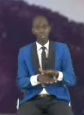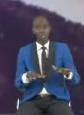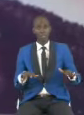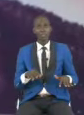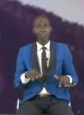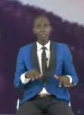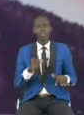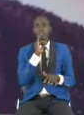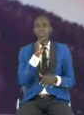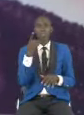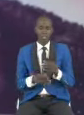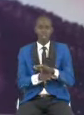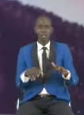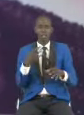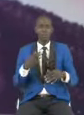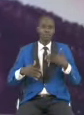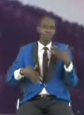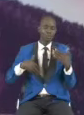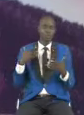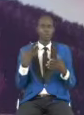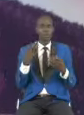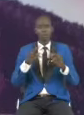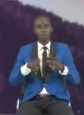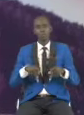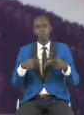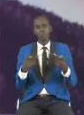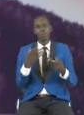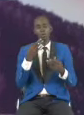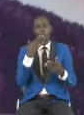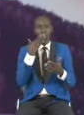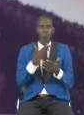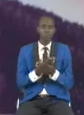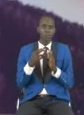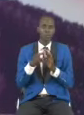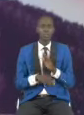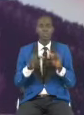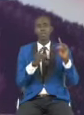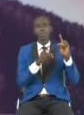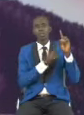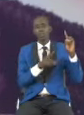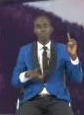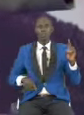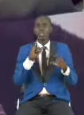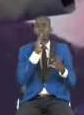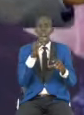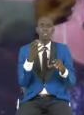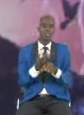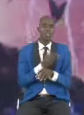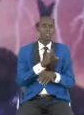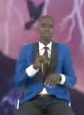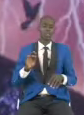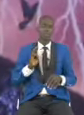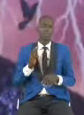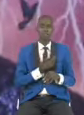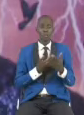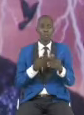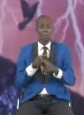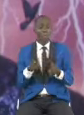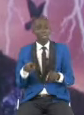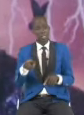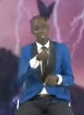joy, of provision, of goodness. The Lord is taking us over. They believe not